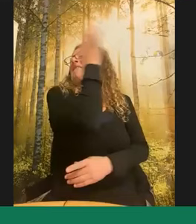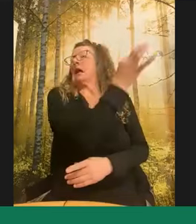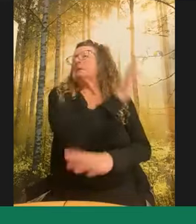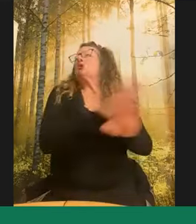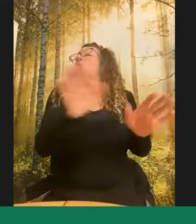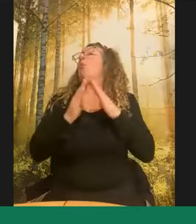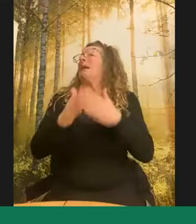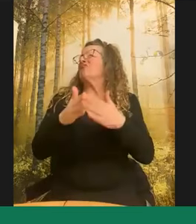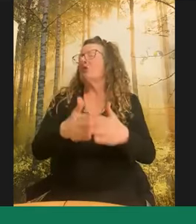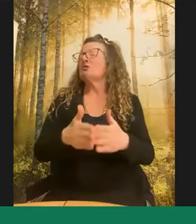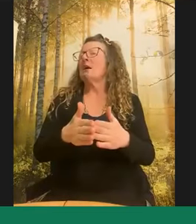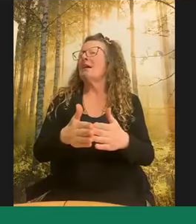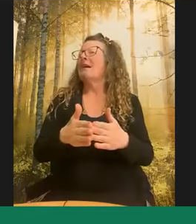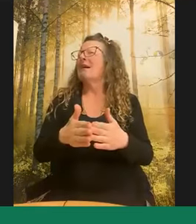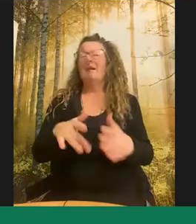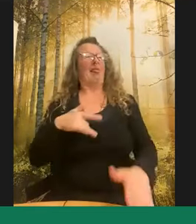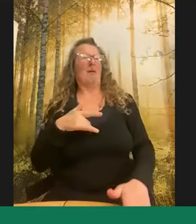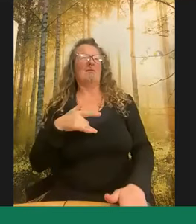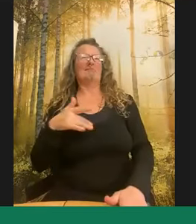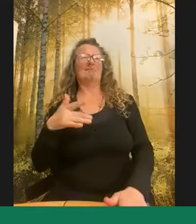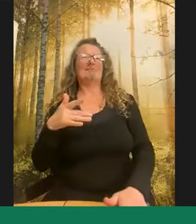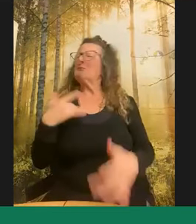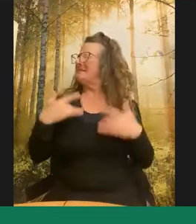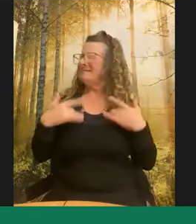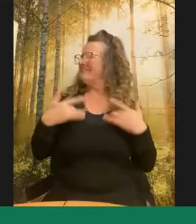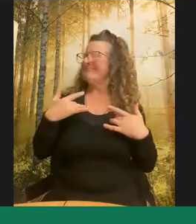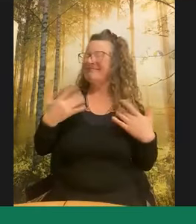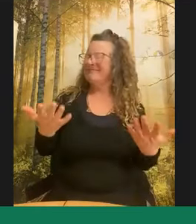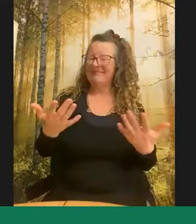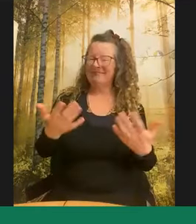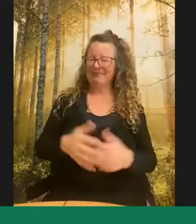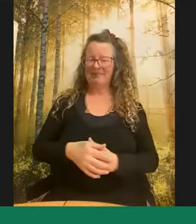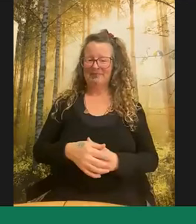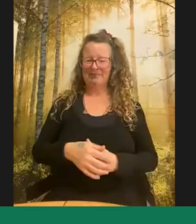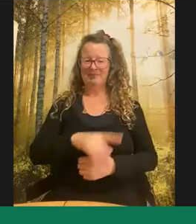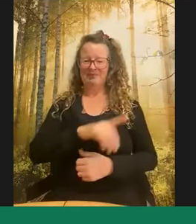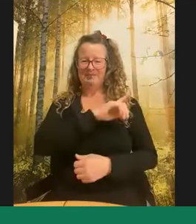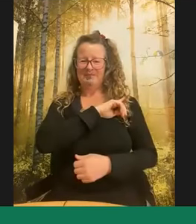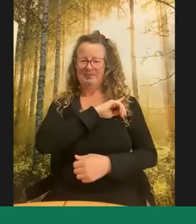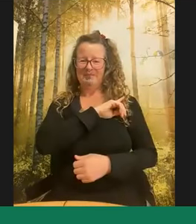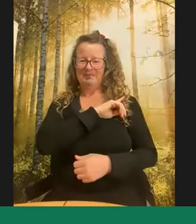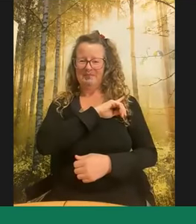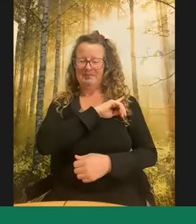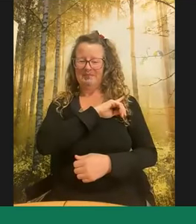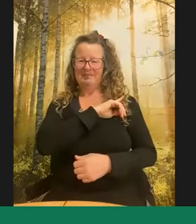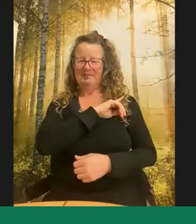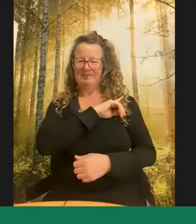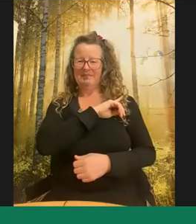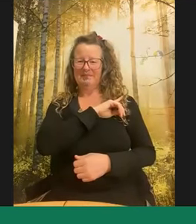know, I just thought that was really interesting, you know, that he felt the need to express